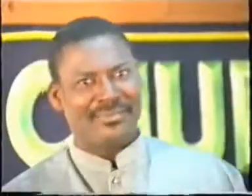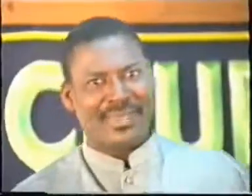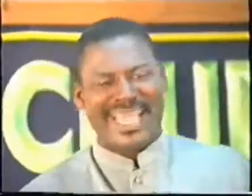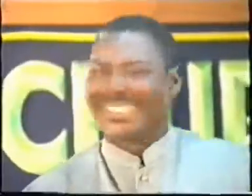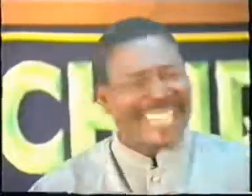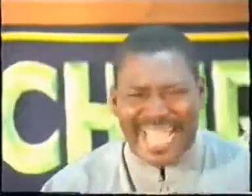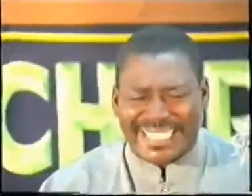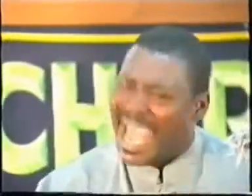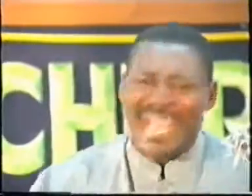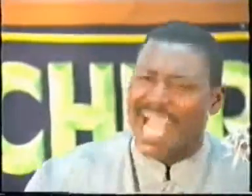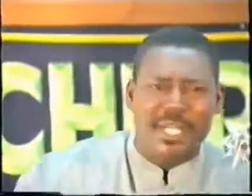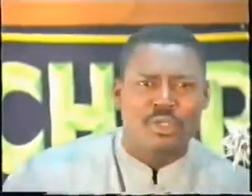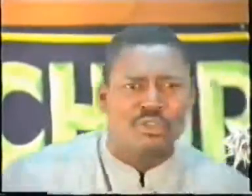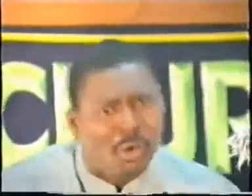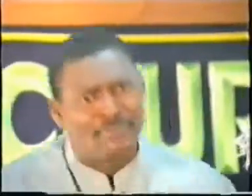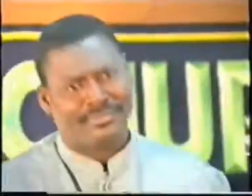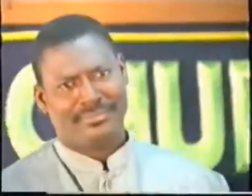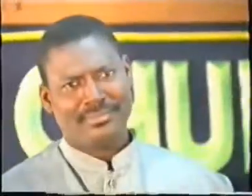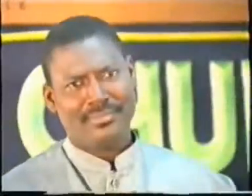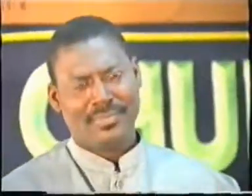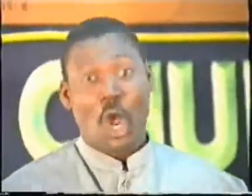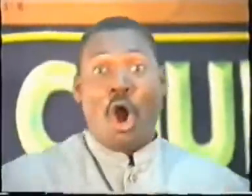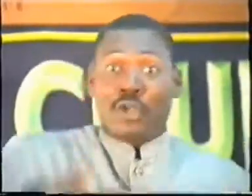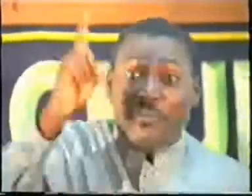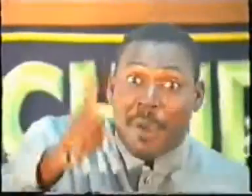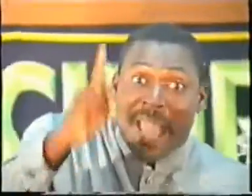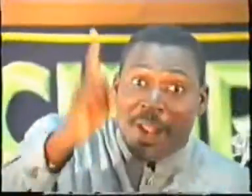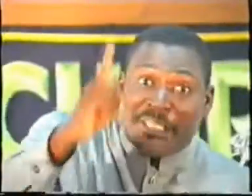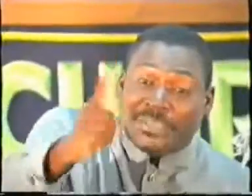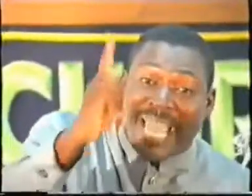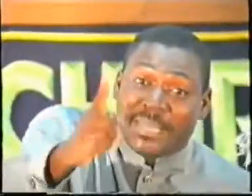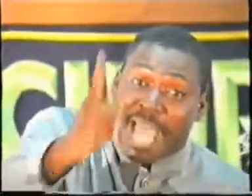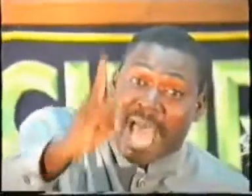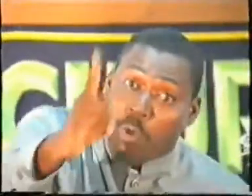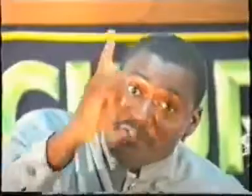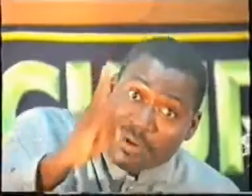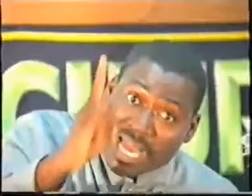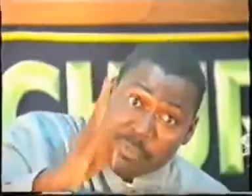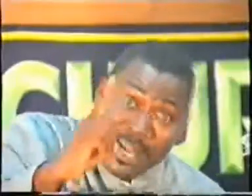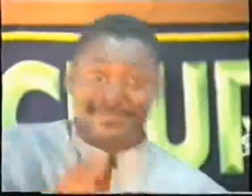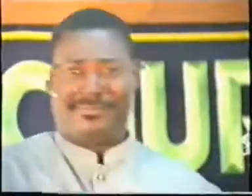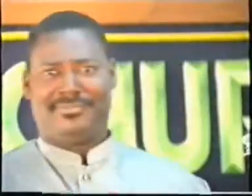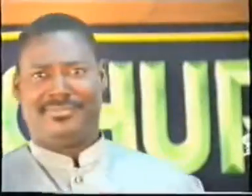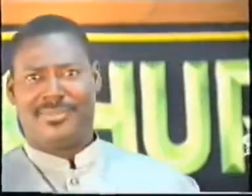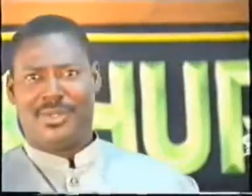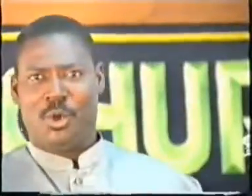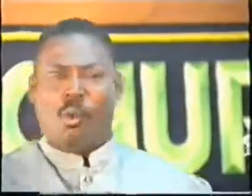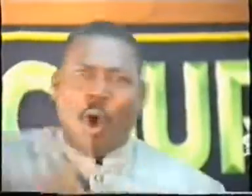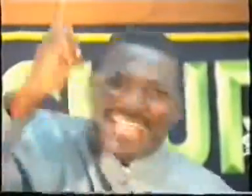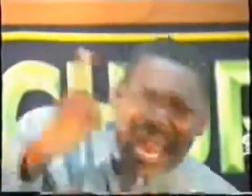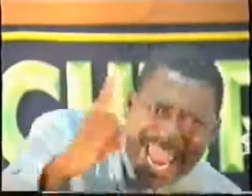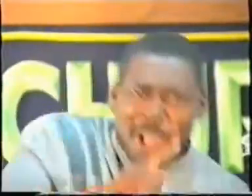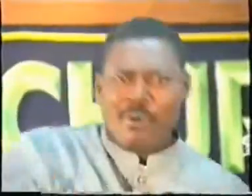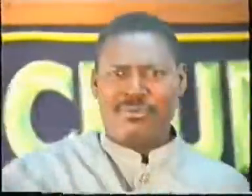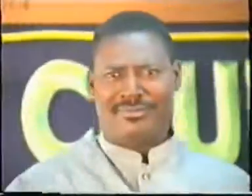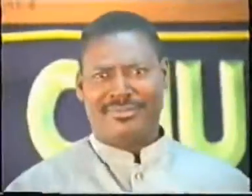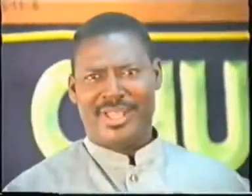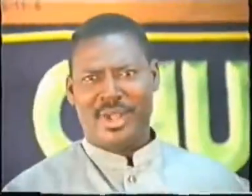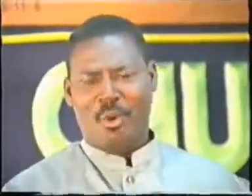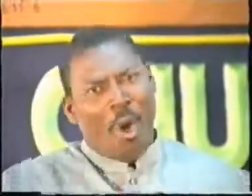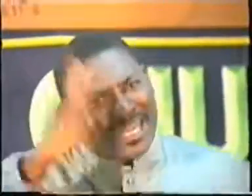sɛ tit ɛnka kristosom ho ɔsɔfoɔ biara na ɔgye wo tit biara no wɔtwa wo kalabule wɔdaadaa